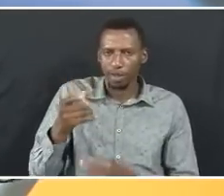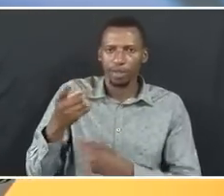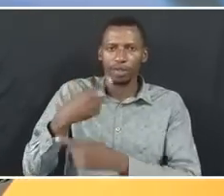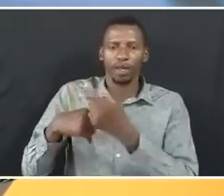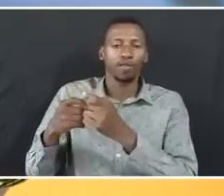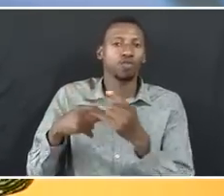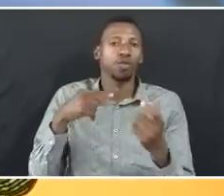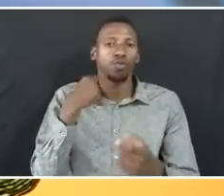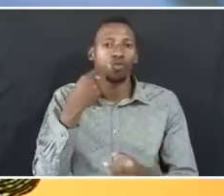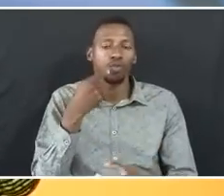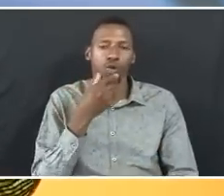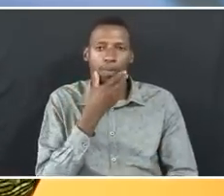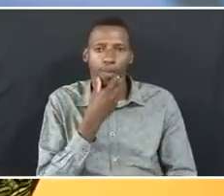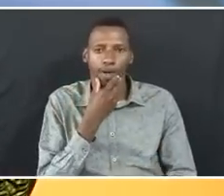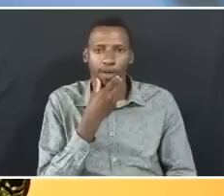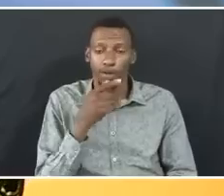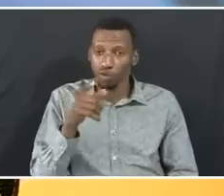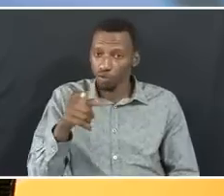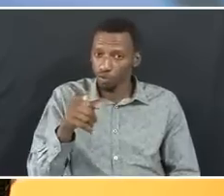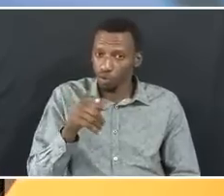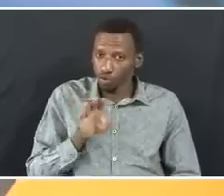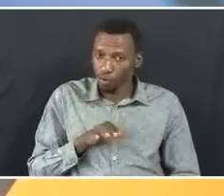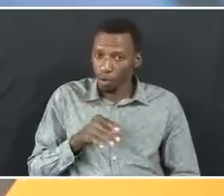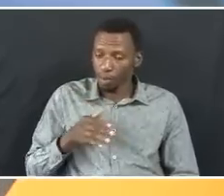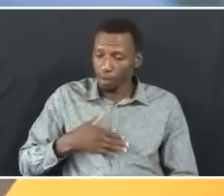must respect that idea, my sister.